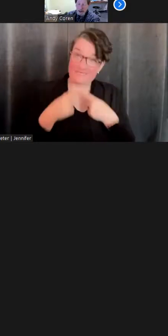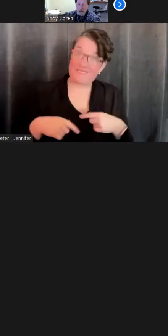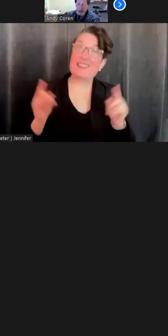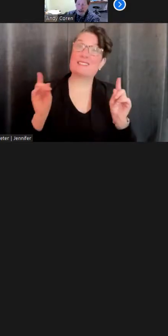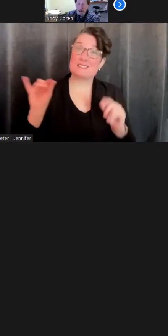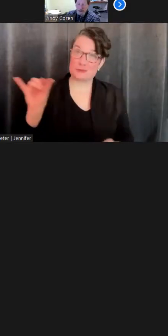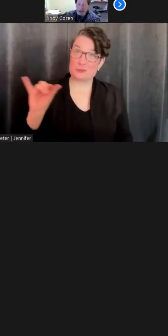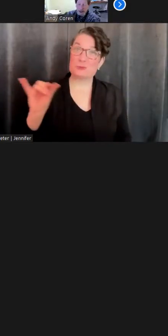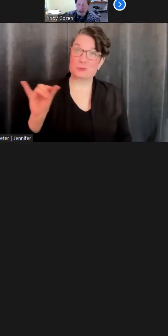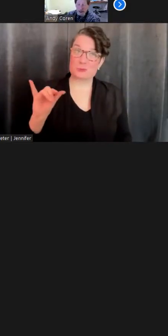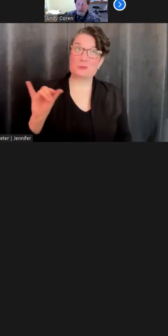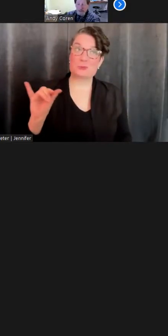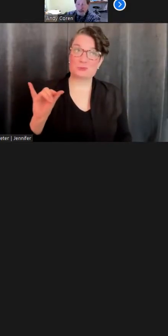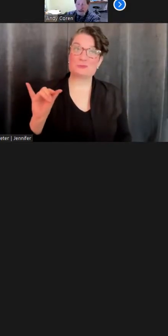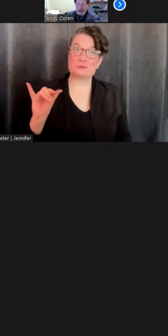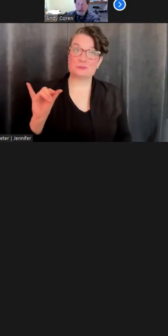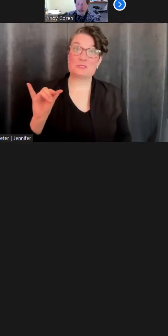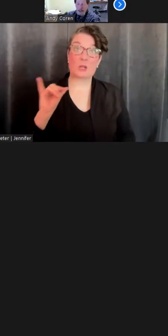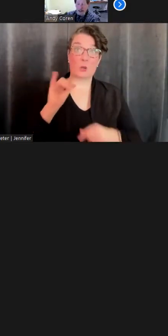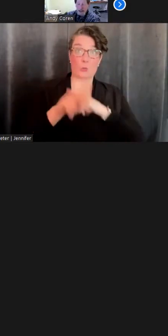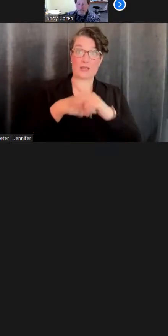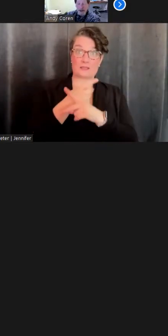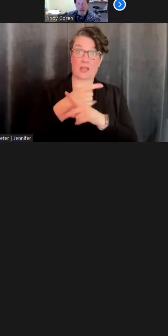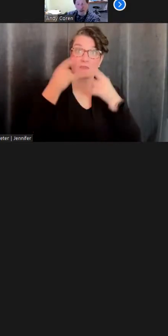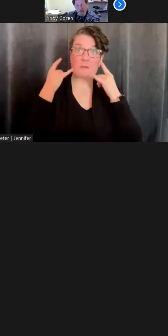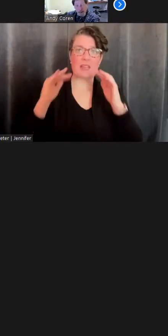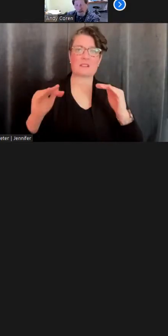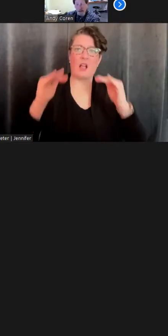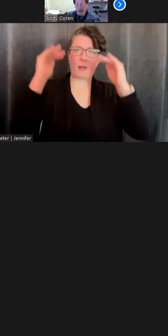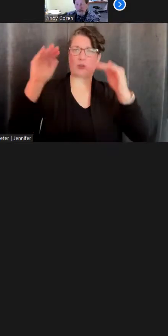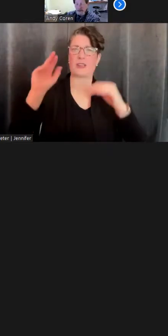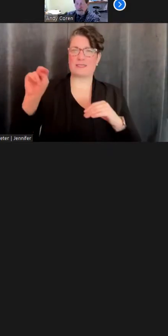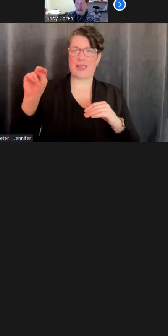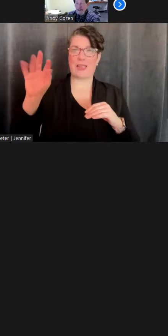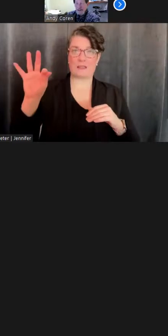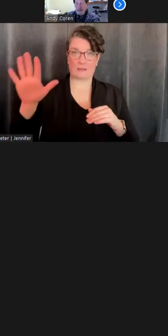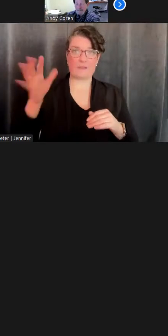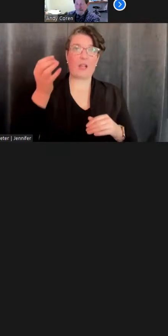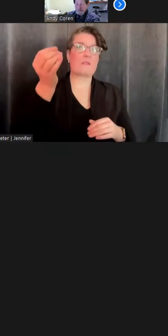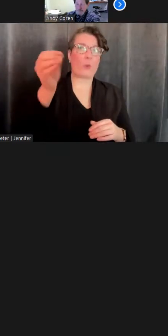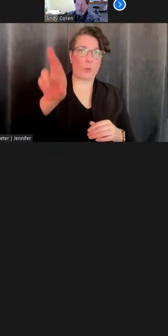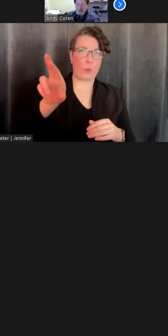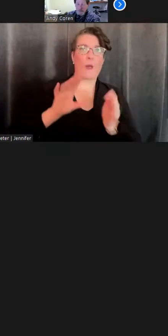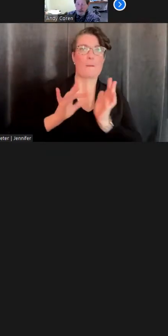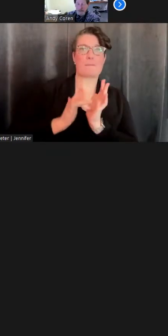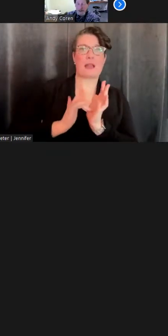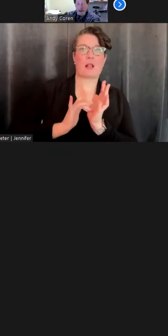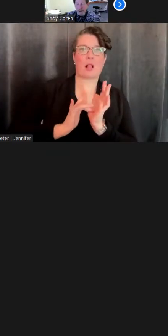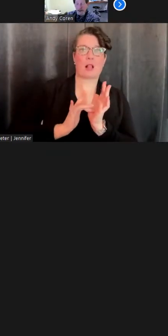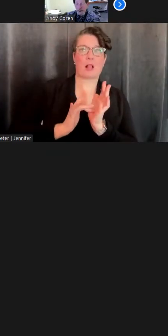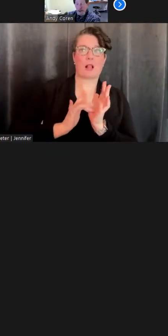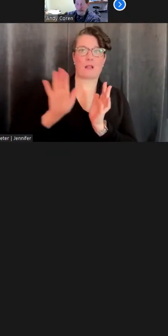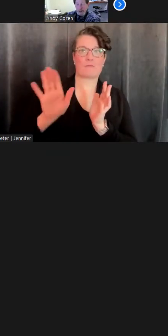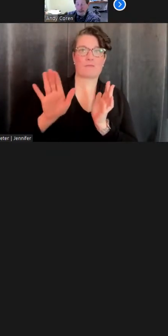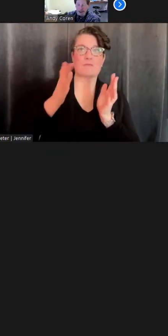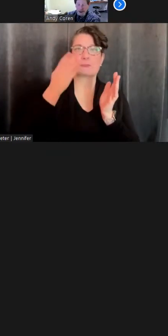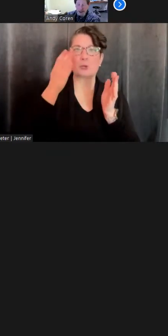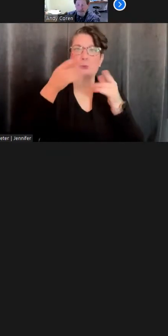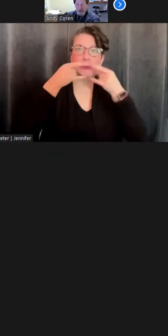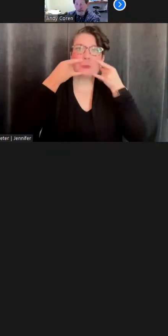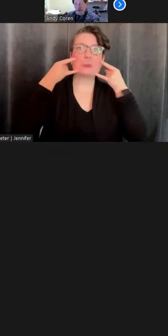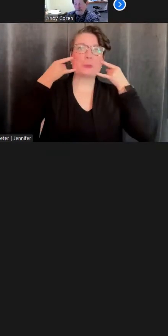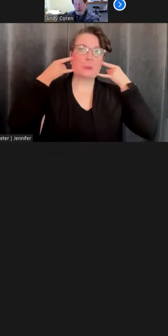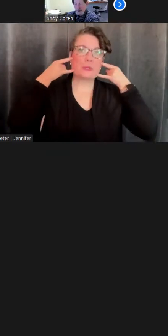upgraded the types of masks to the N95 or medical masks. And the other